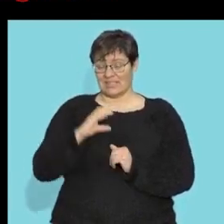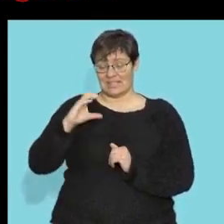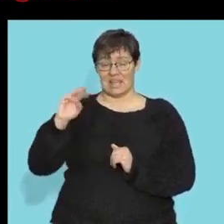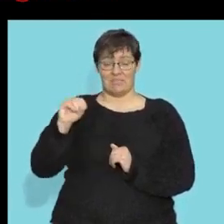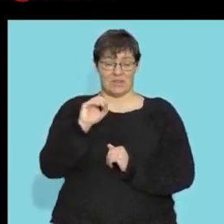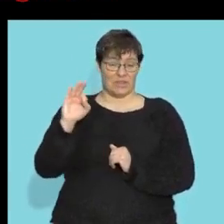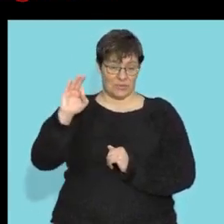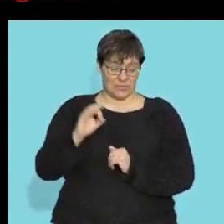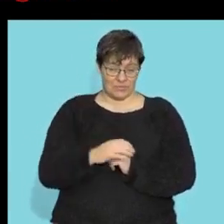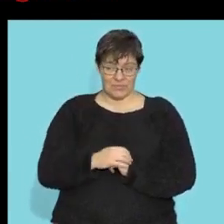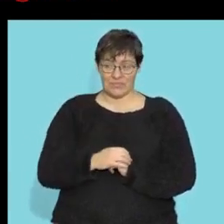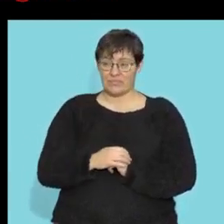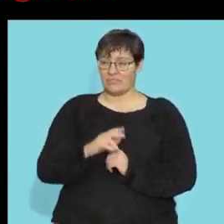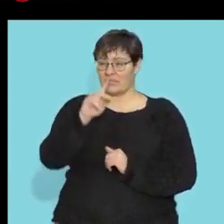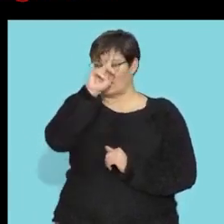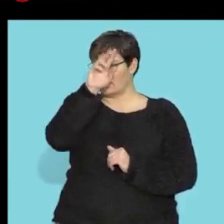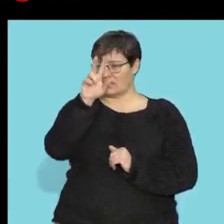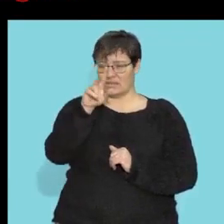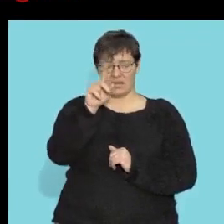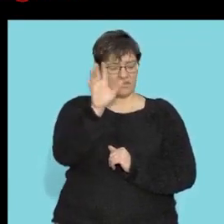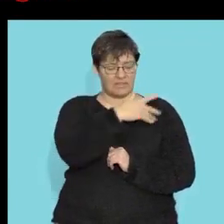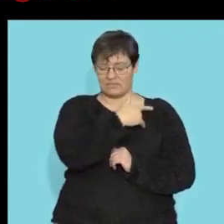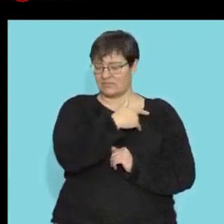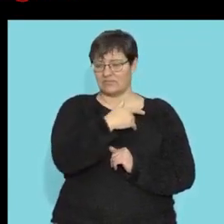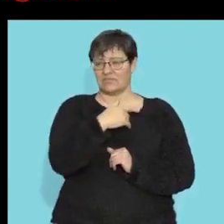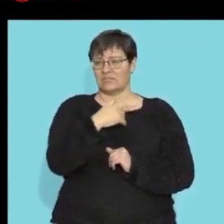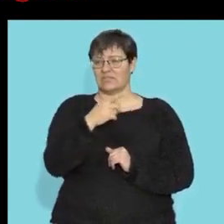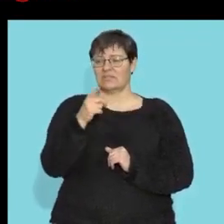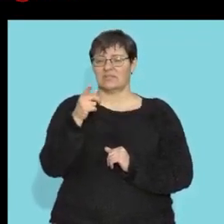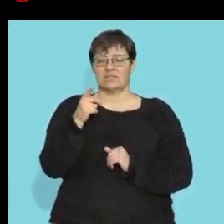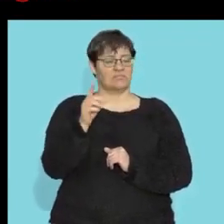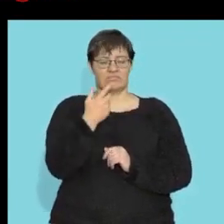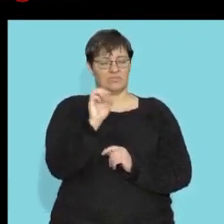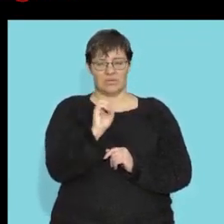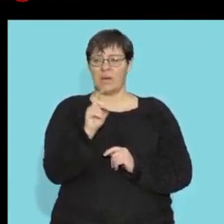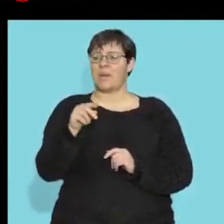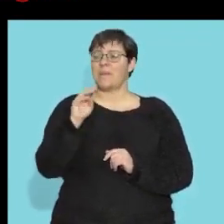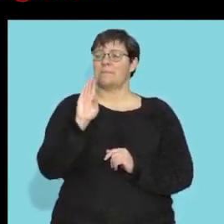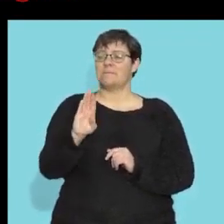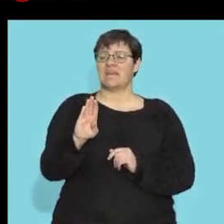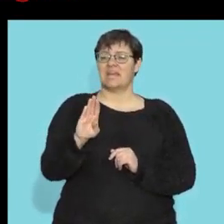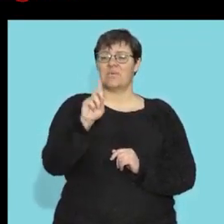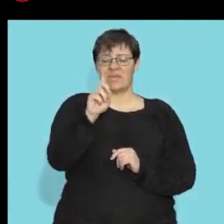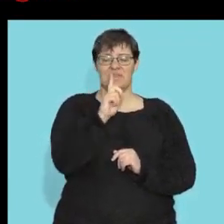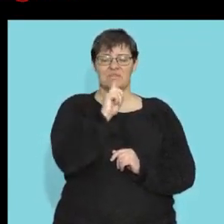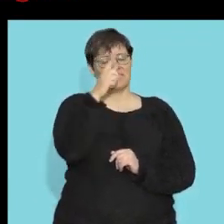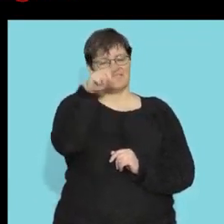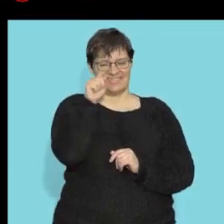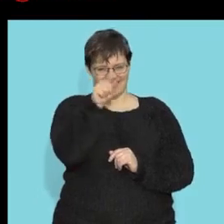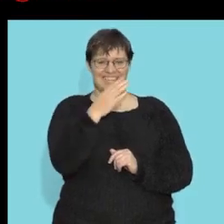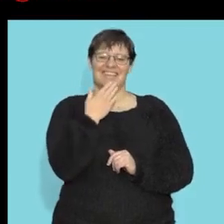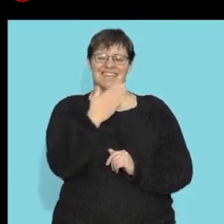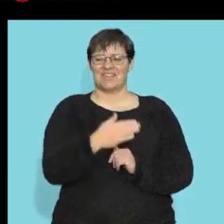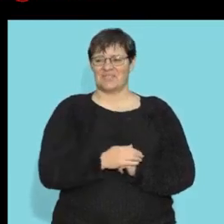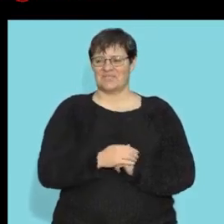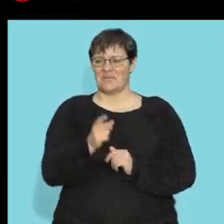1,000 centimeter cubed. And I go through it. A is 500. I know it's not. B is 1,000. I say, whew,